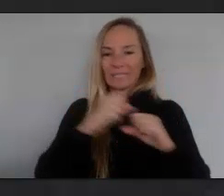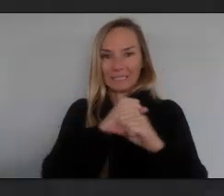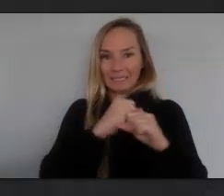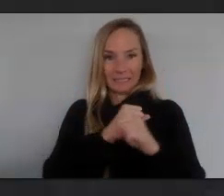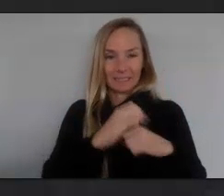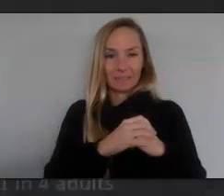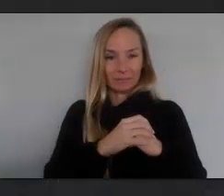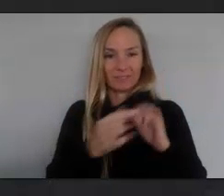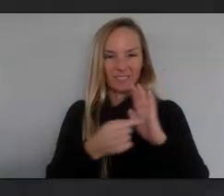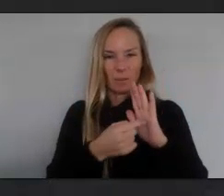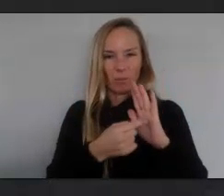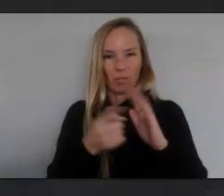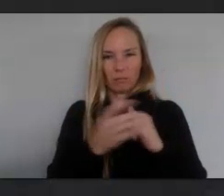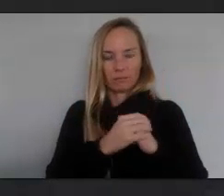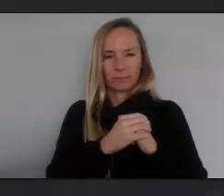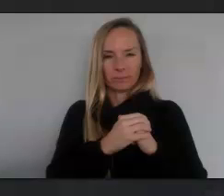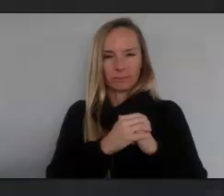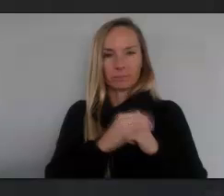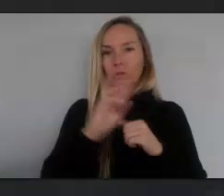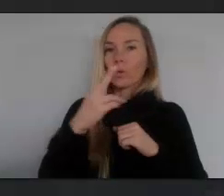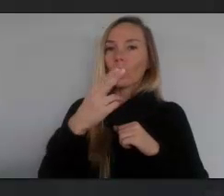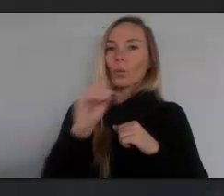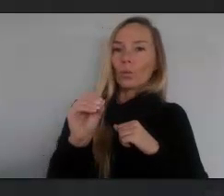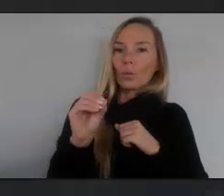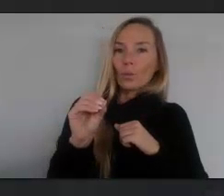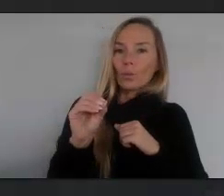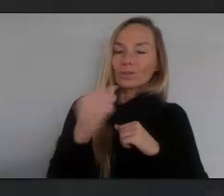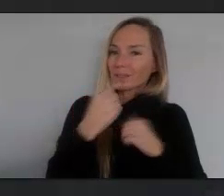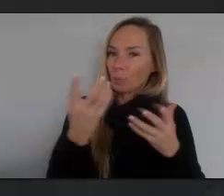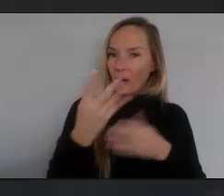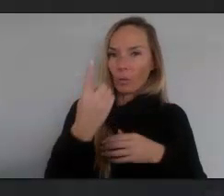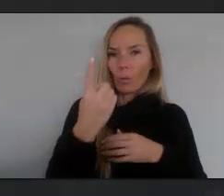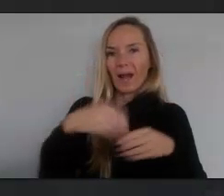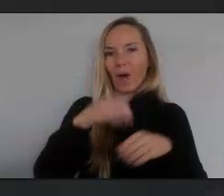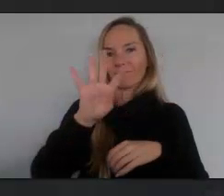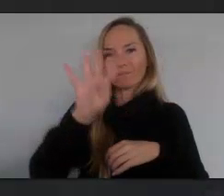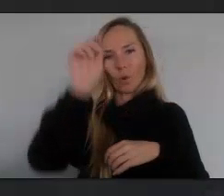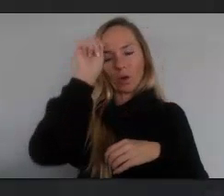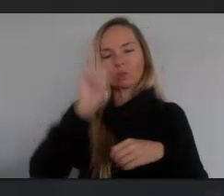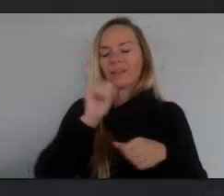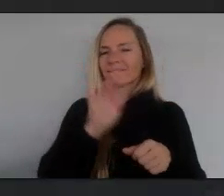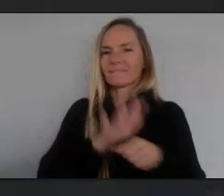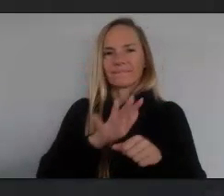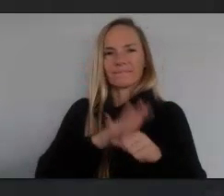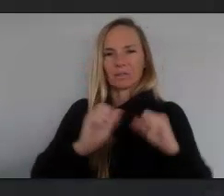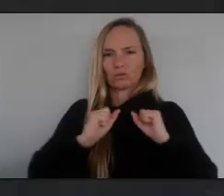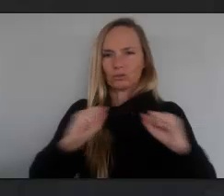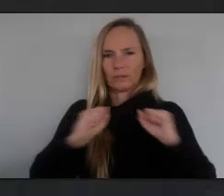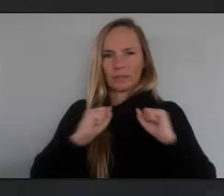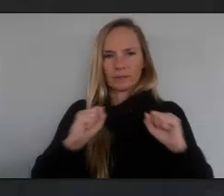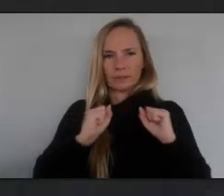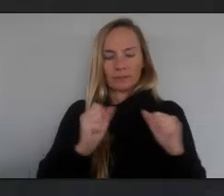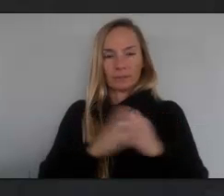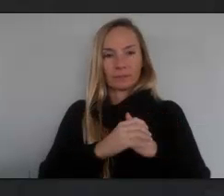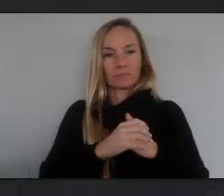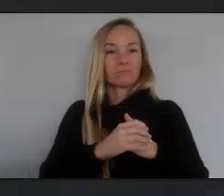an example. According to the World Health Organization, 1 in 4 adults do not get enough exercise. Another type